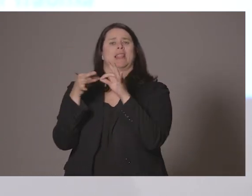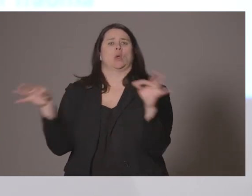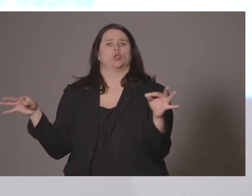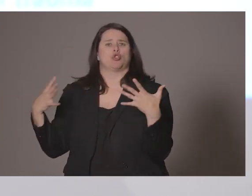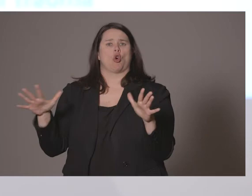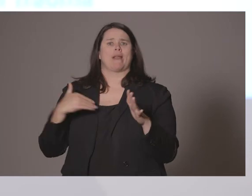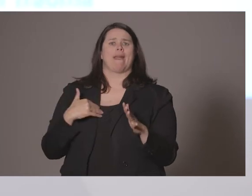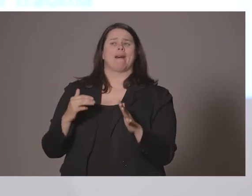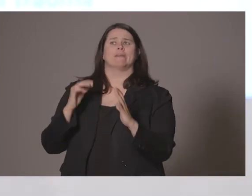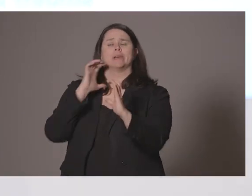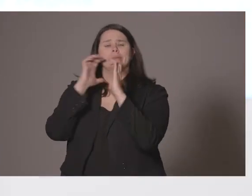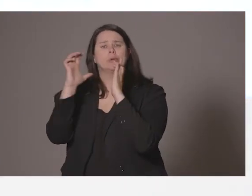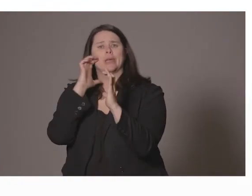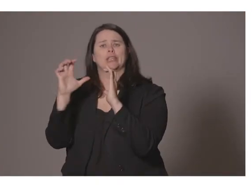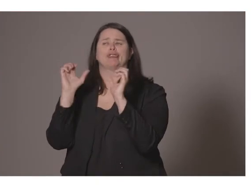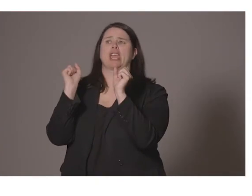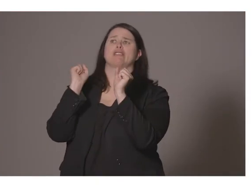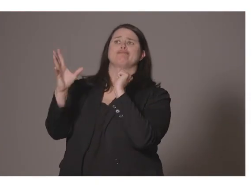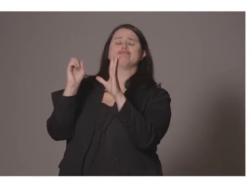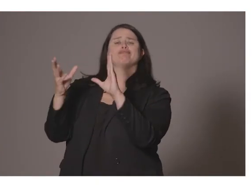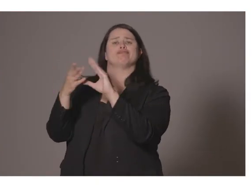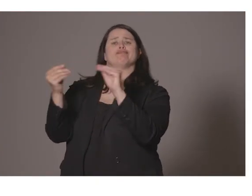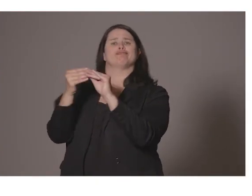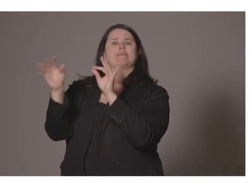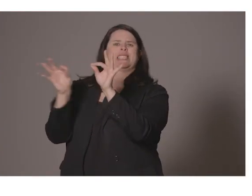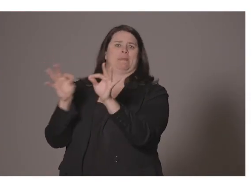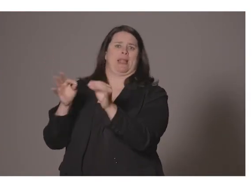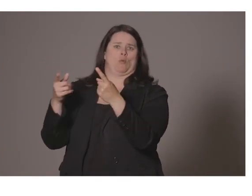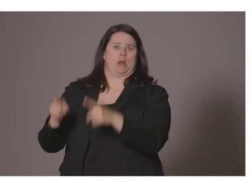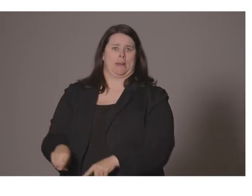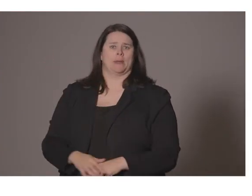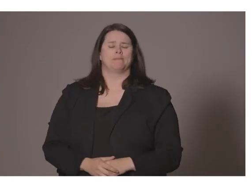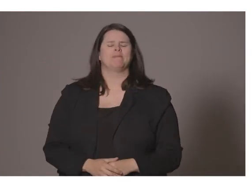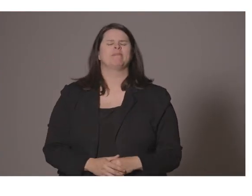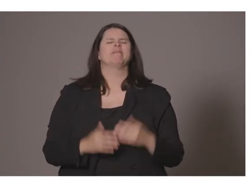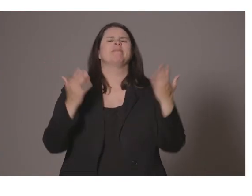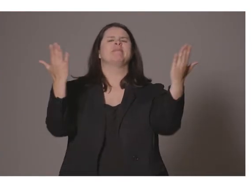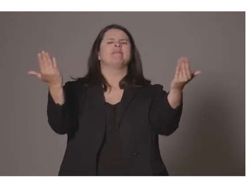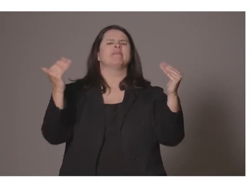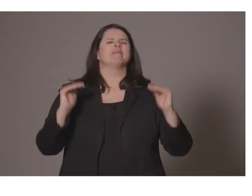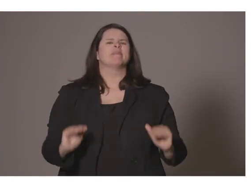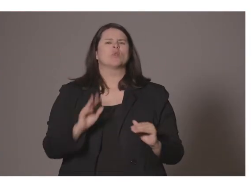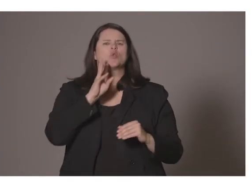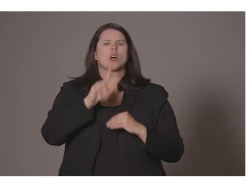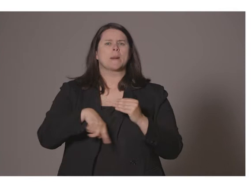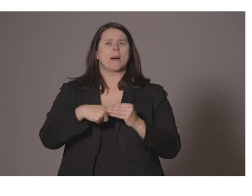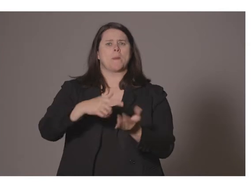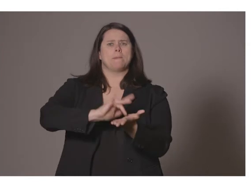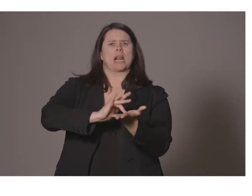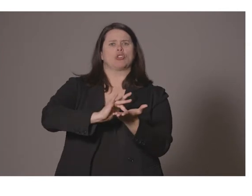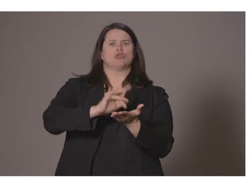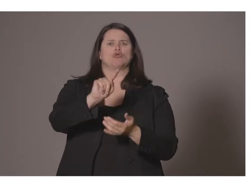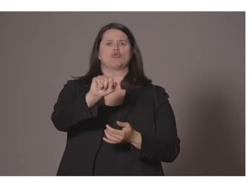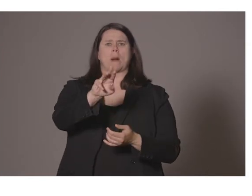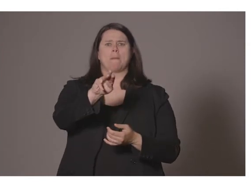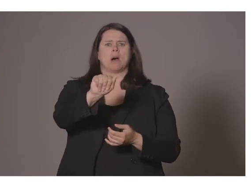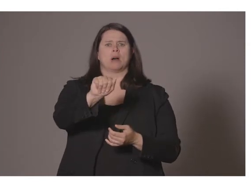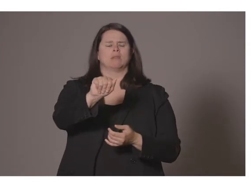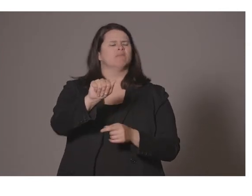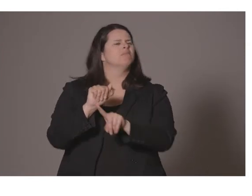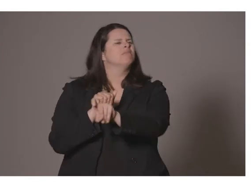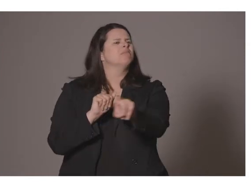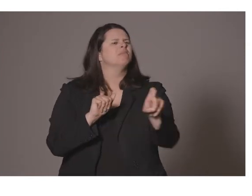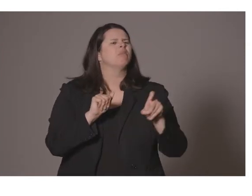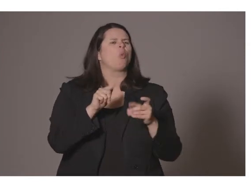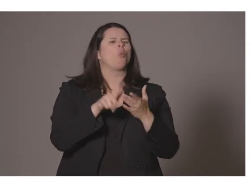for their experience. Medical trauma, I want to spend a little bit of time on that. Thoughts on what would be